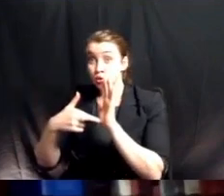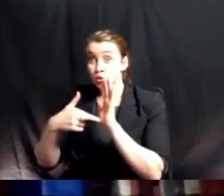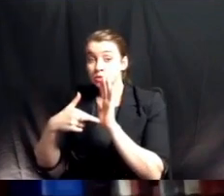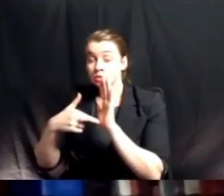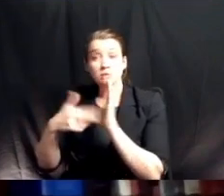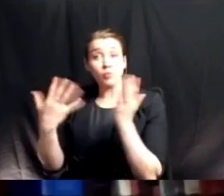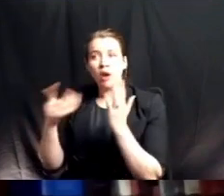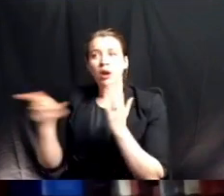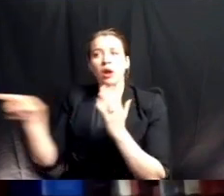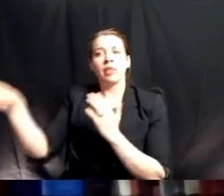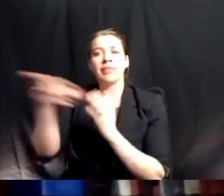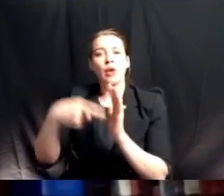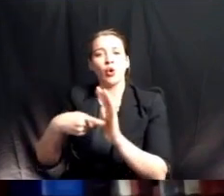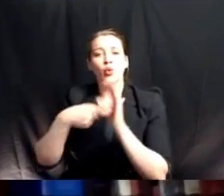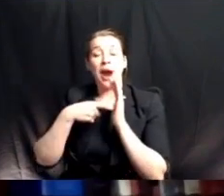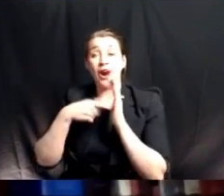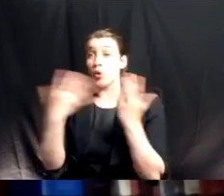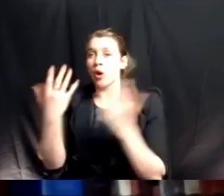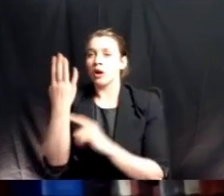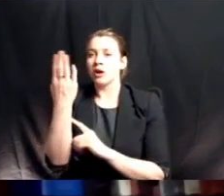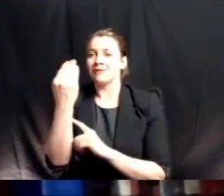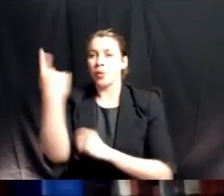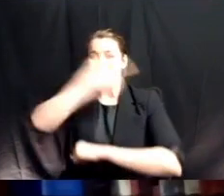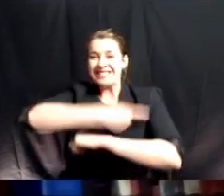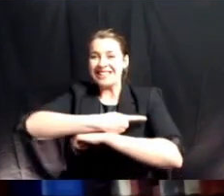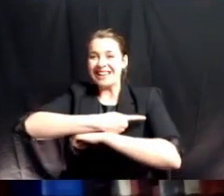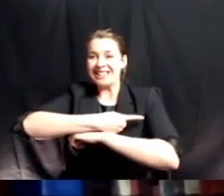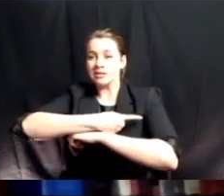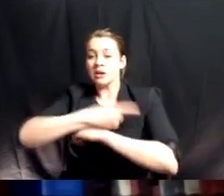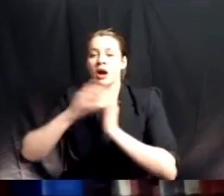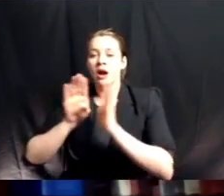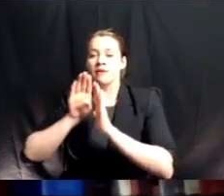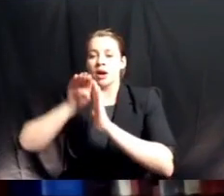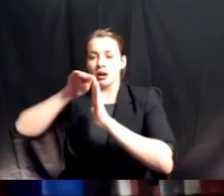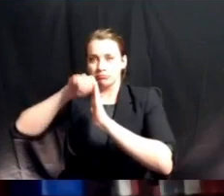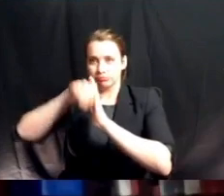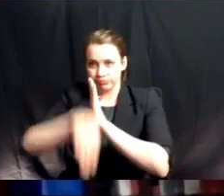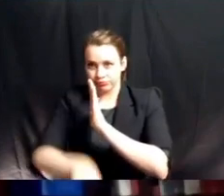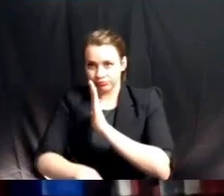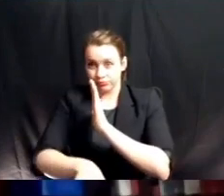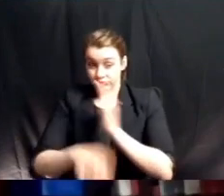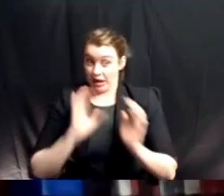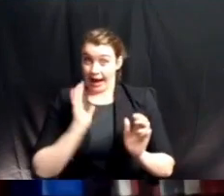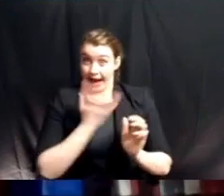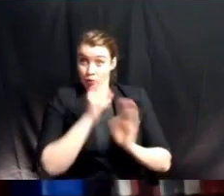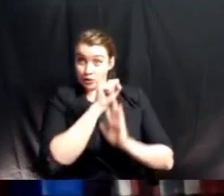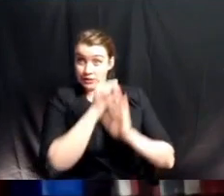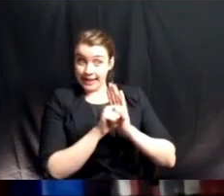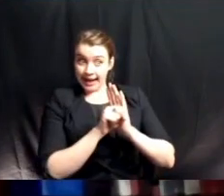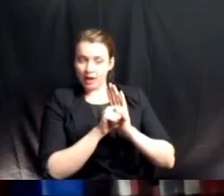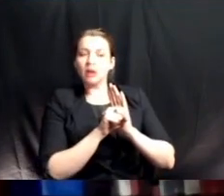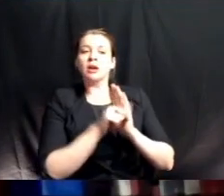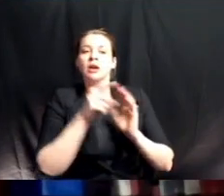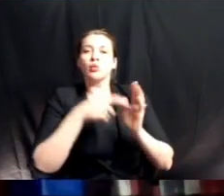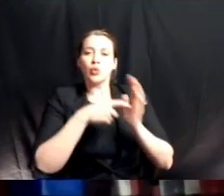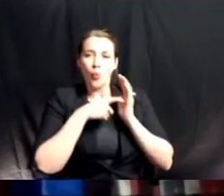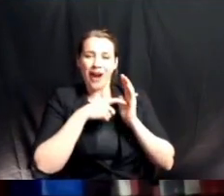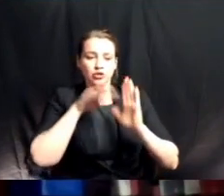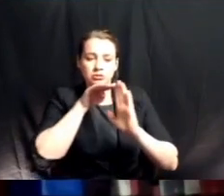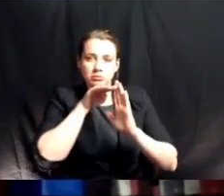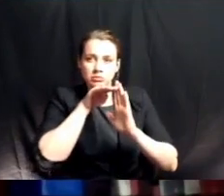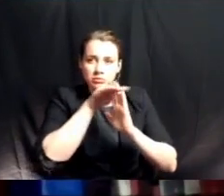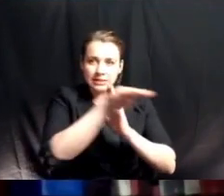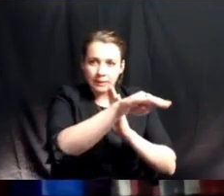days of downward movement. Ours only requires stability. And if you look across the board in the state, we are